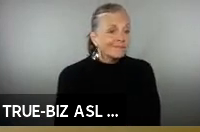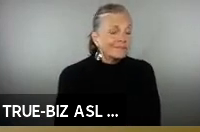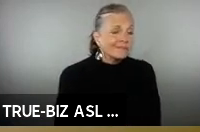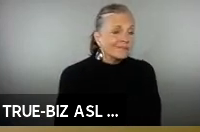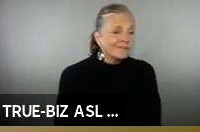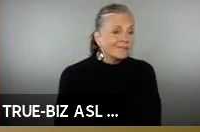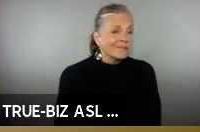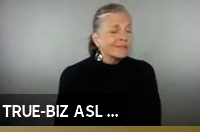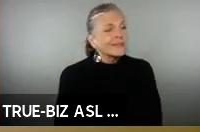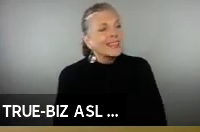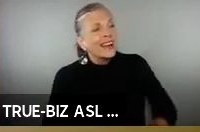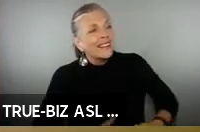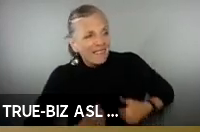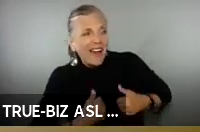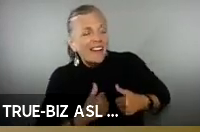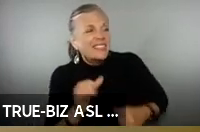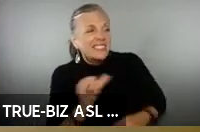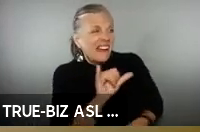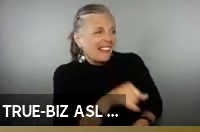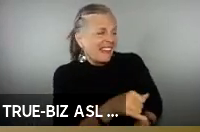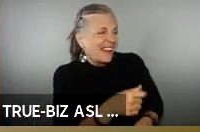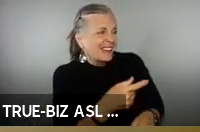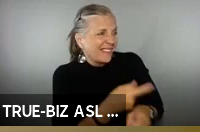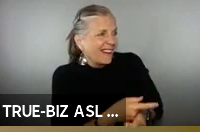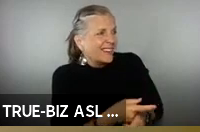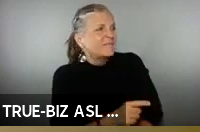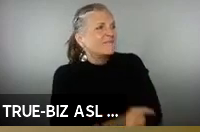Life's like that, huh?